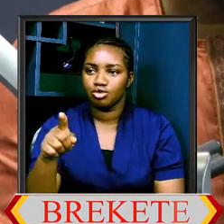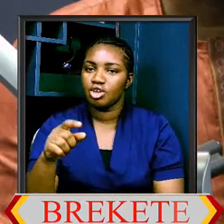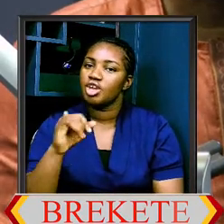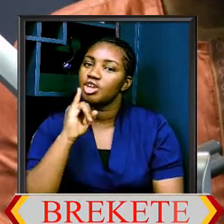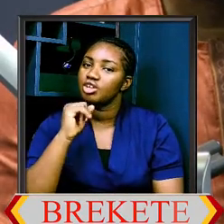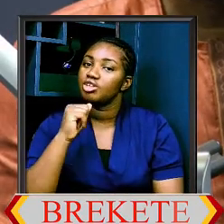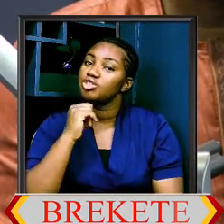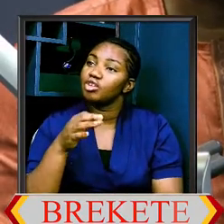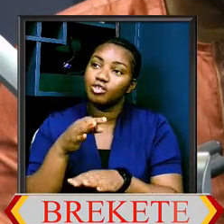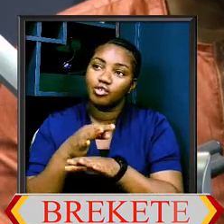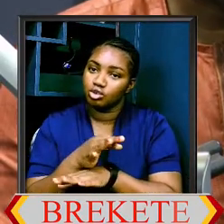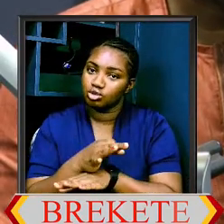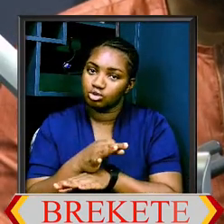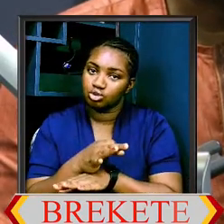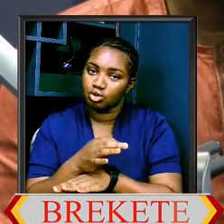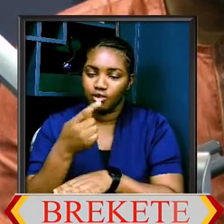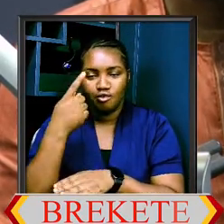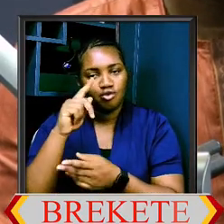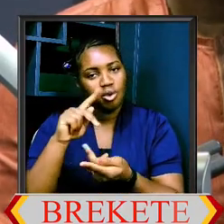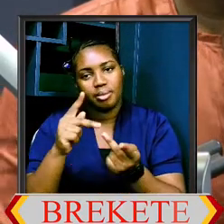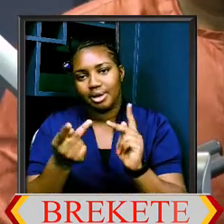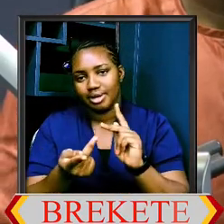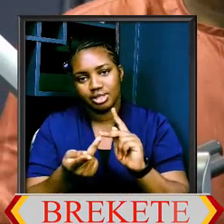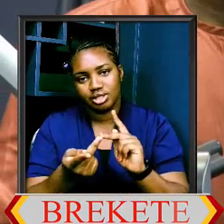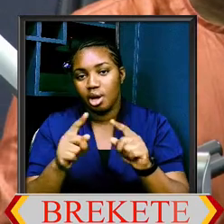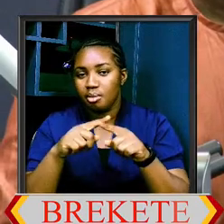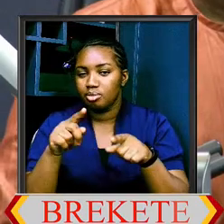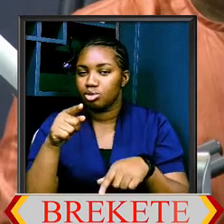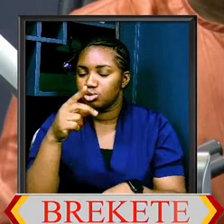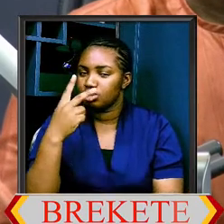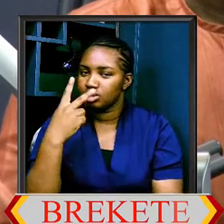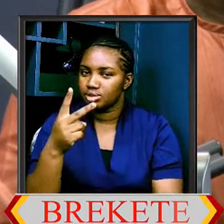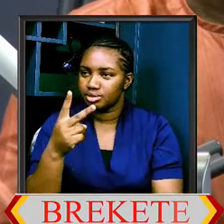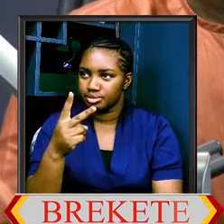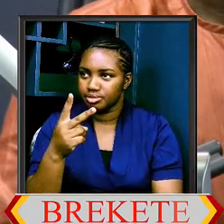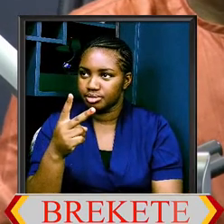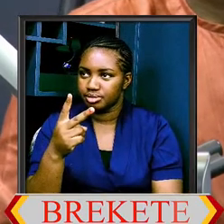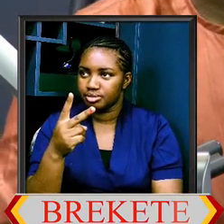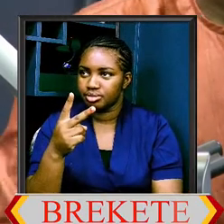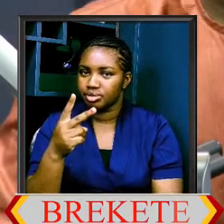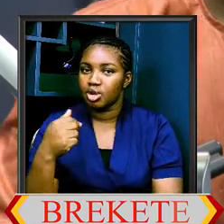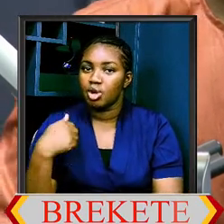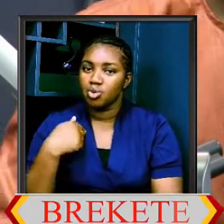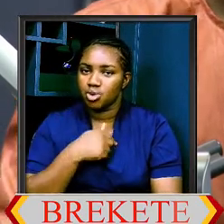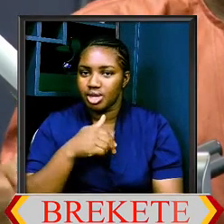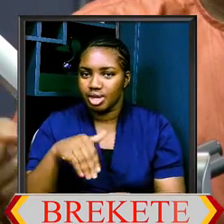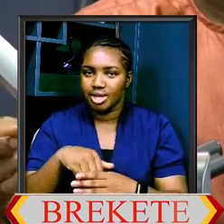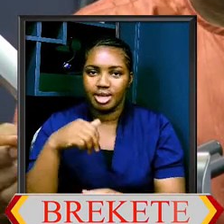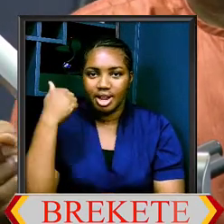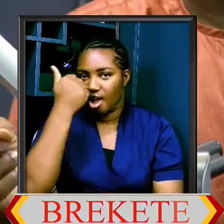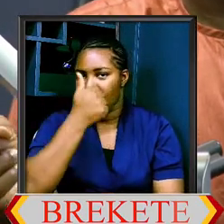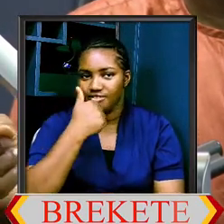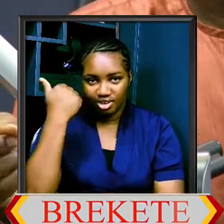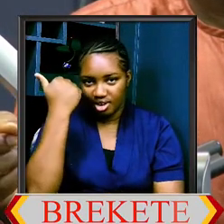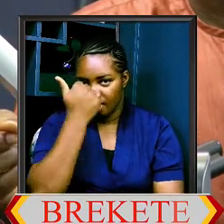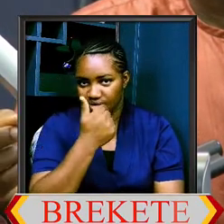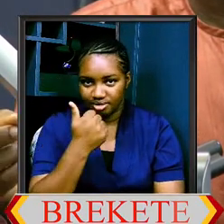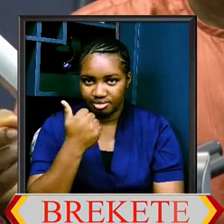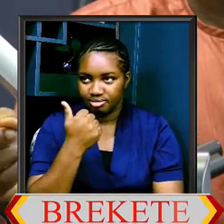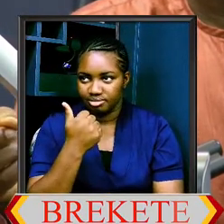be by force. Yes, sir. For the partnership. Yes, sir. But you see, we for Africa,